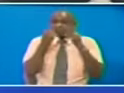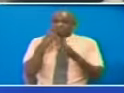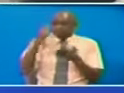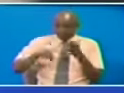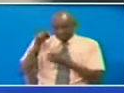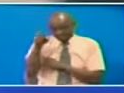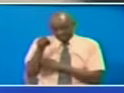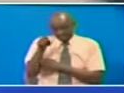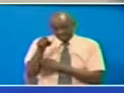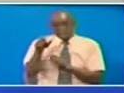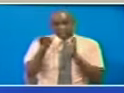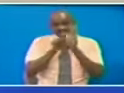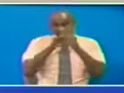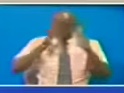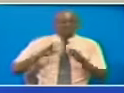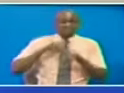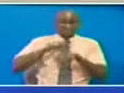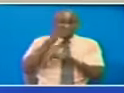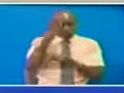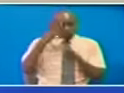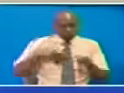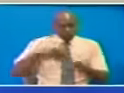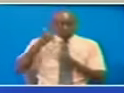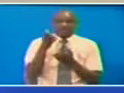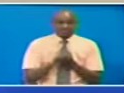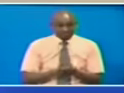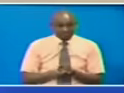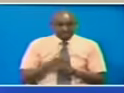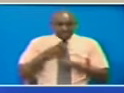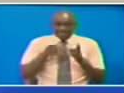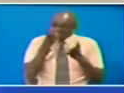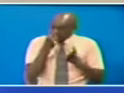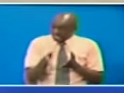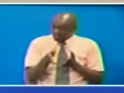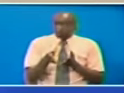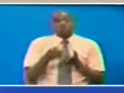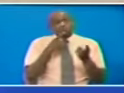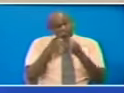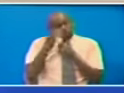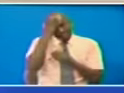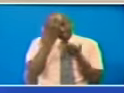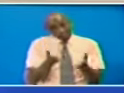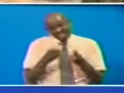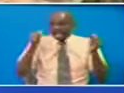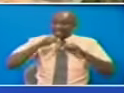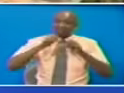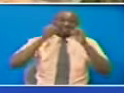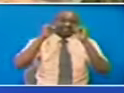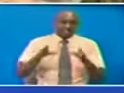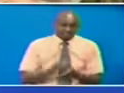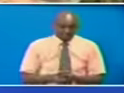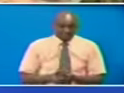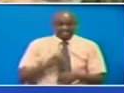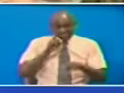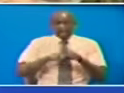that State House sent two top officials to Afia House. But just like the Monday talks, there was no consensus. When we talk